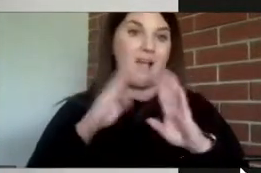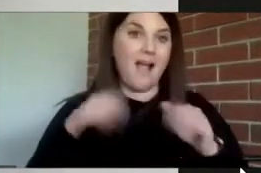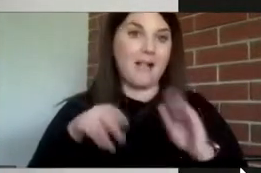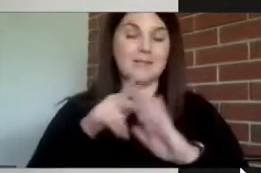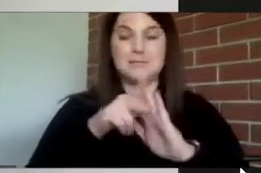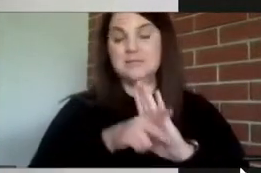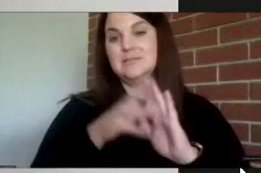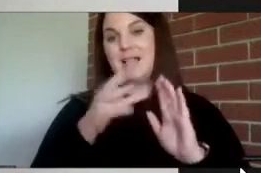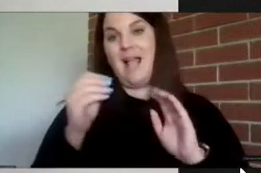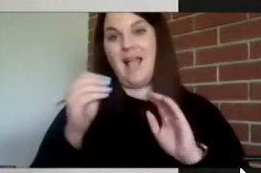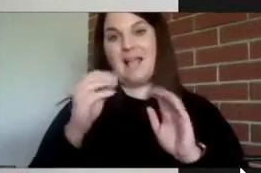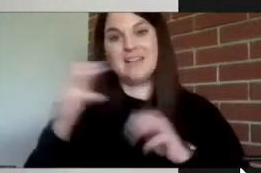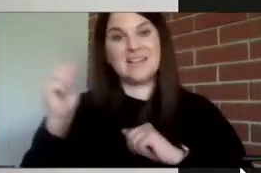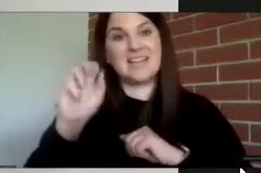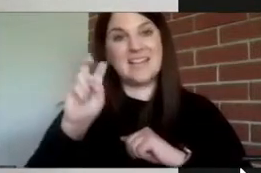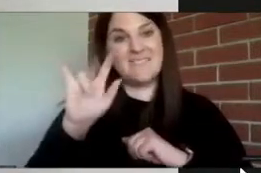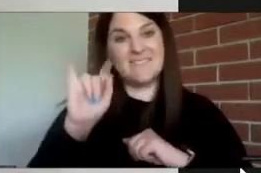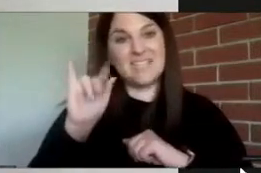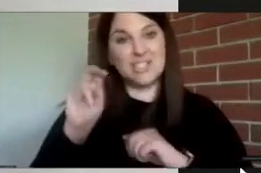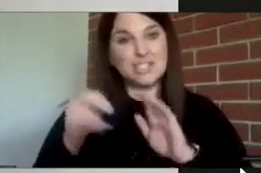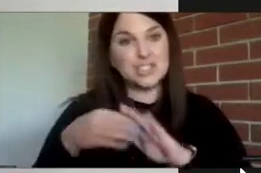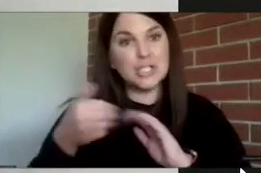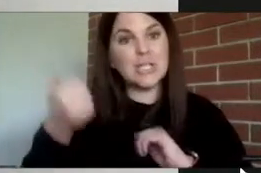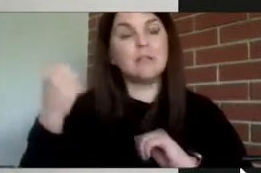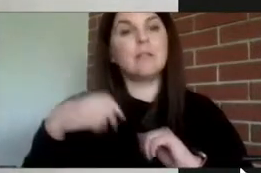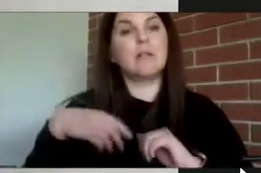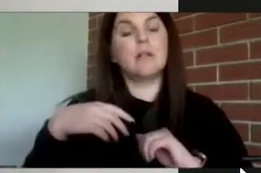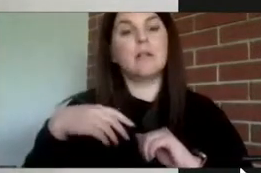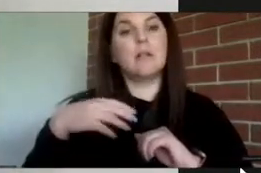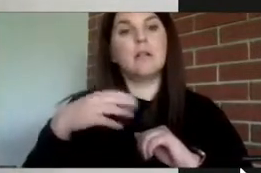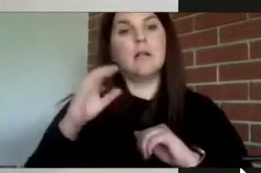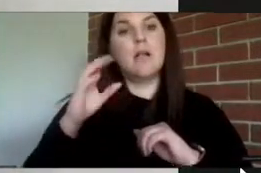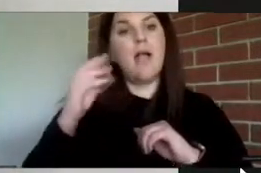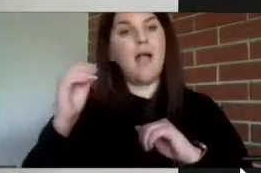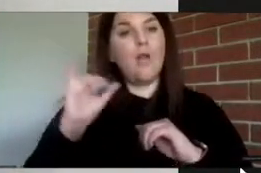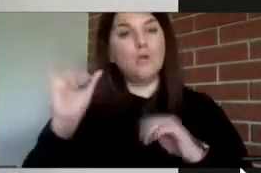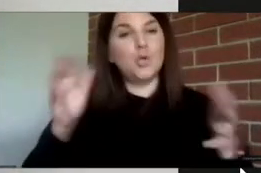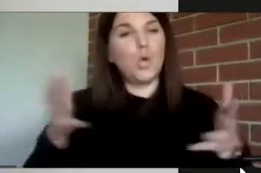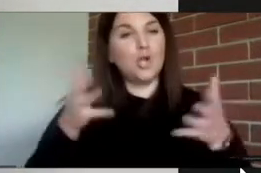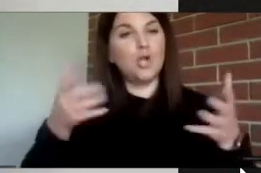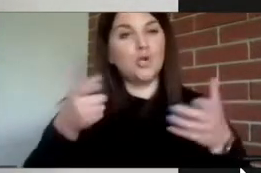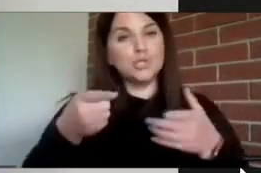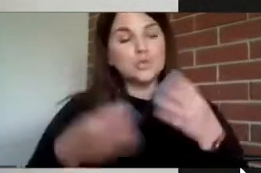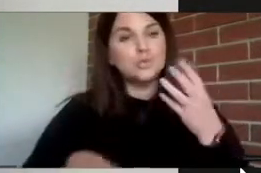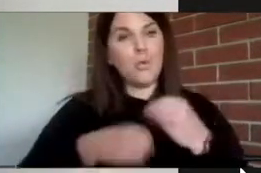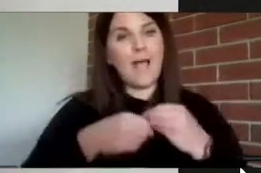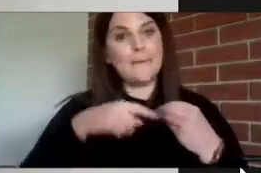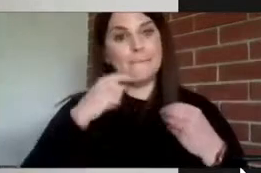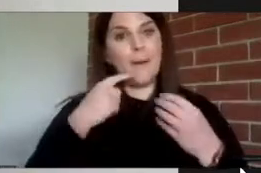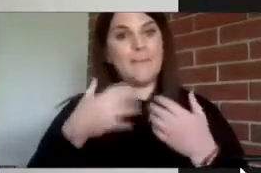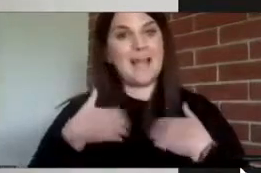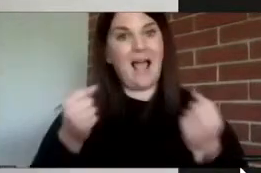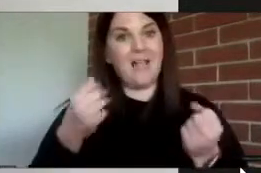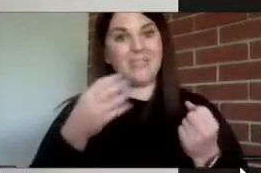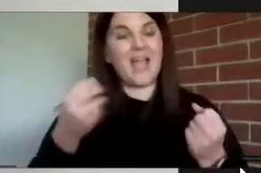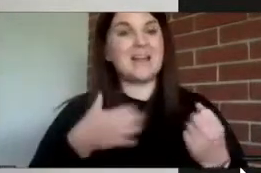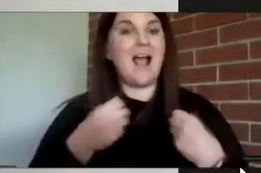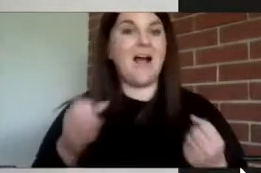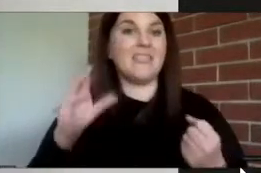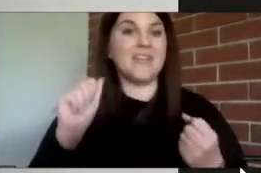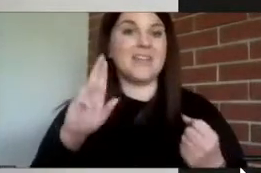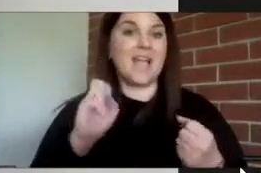eviction moratorium and how that impacts our communities. I would also just encourage you to add the public health and healthcare